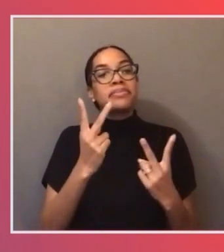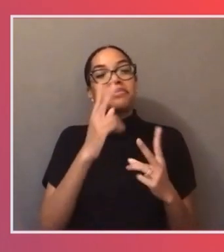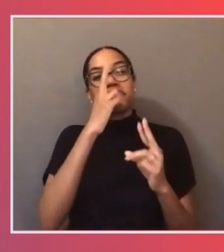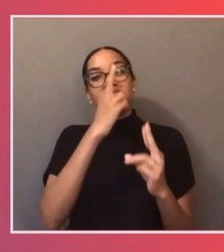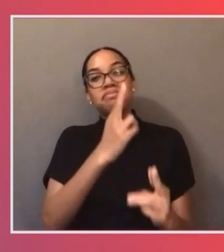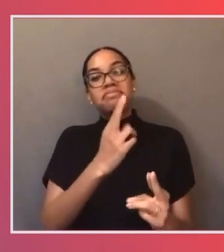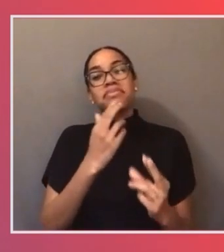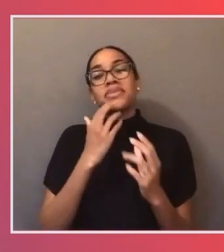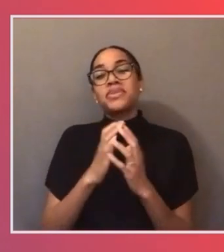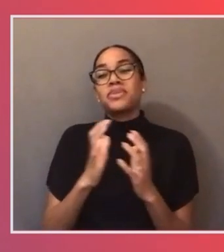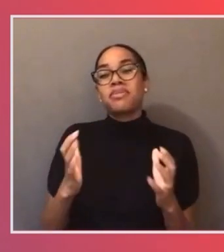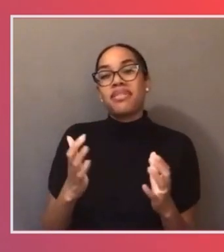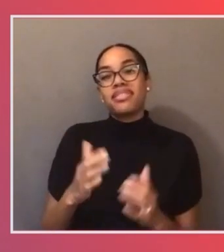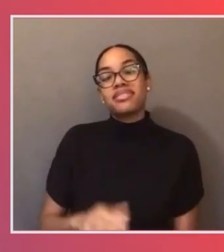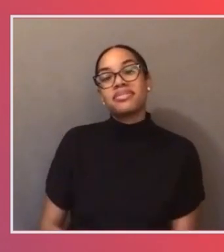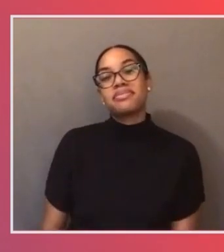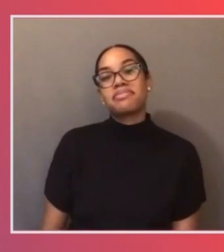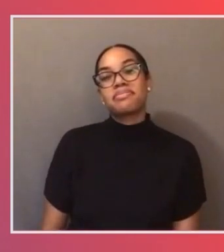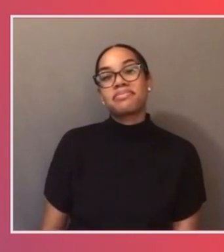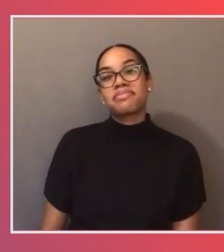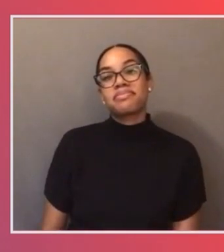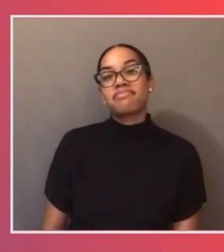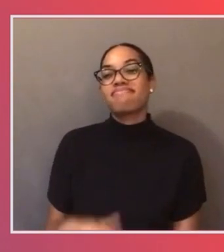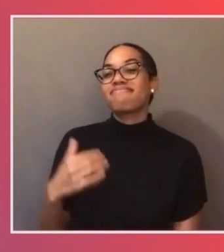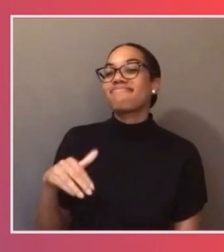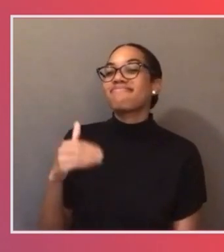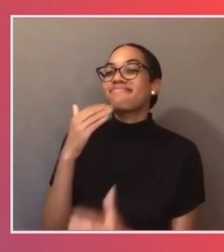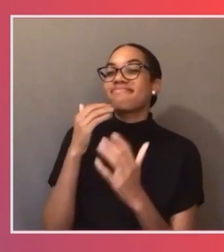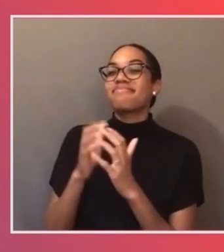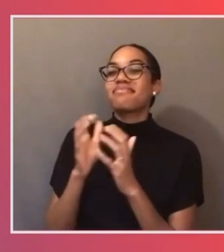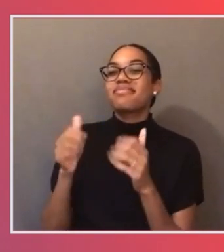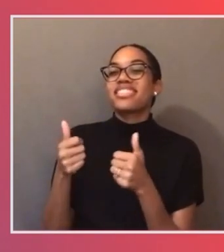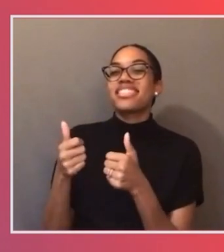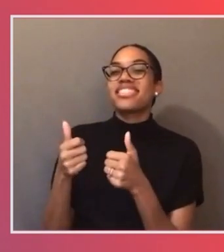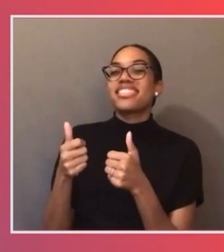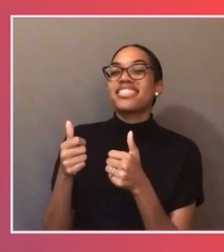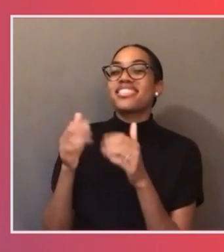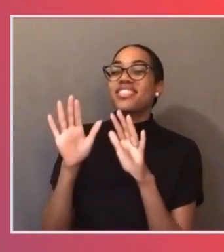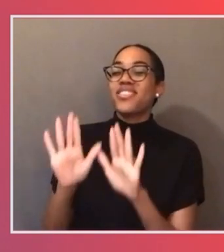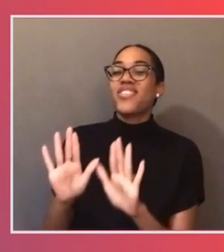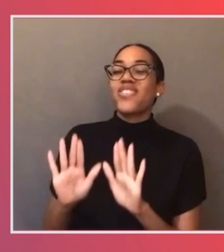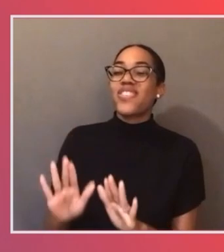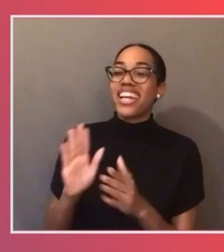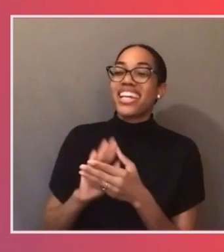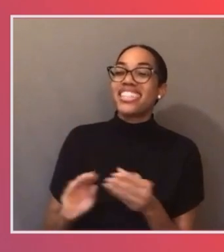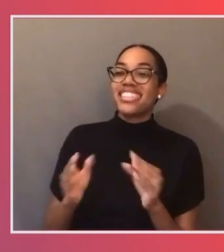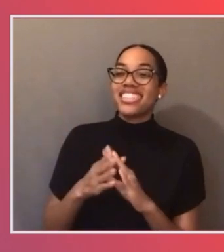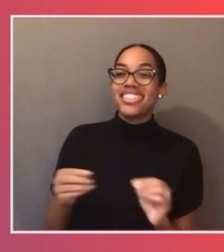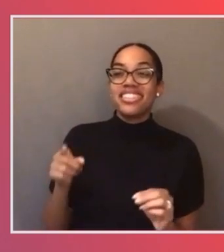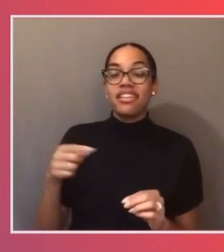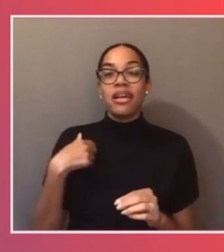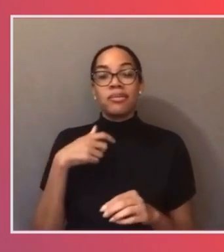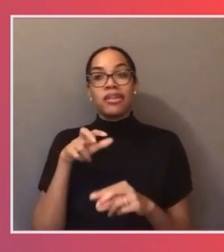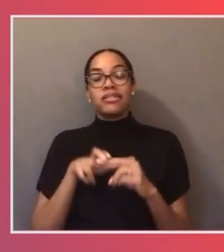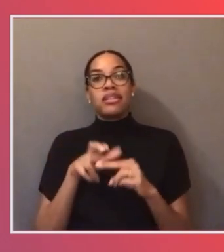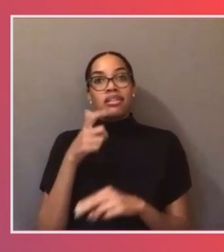Thank you. And That was great. I forgot I was even a part of this thing. I just got lost in this. That